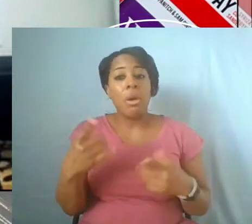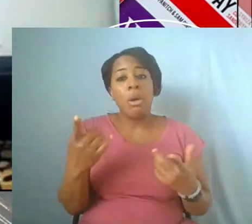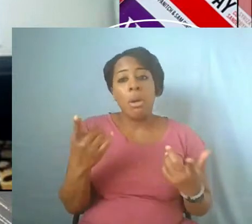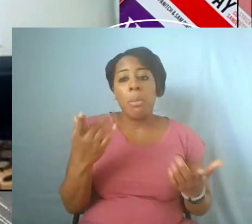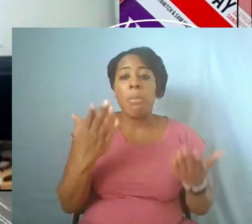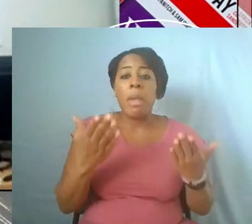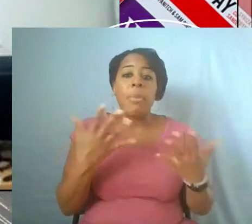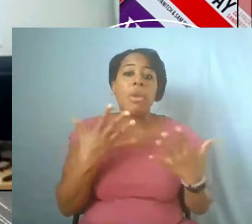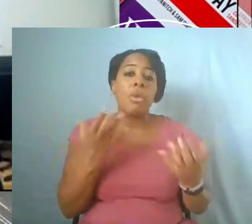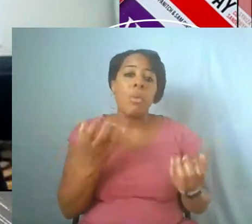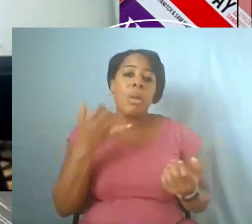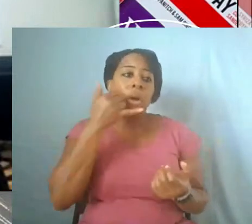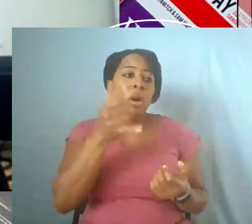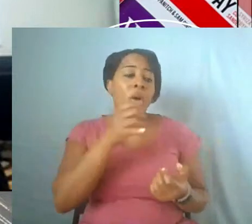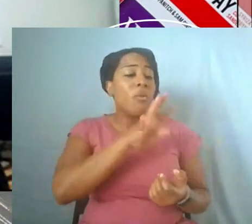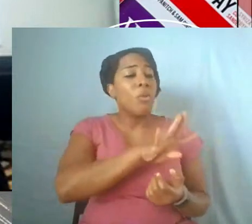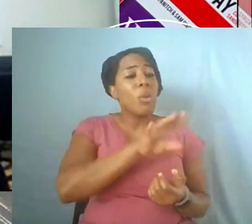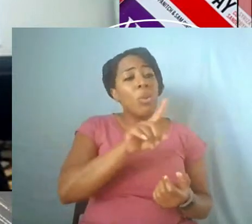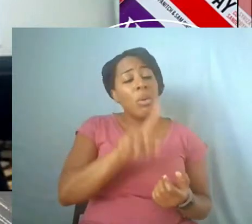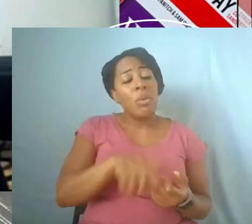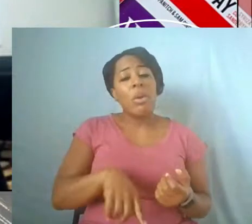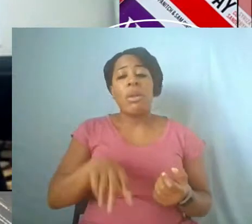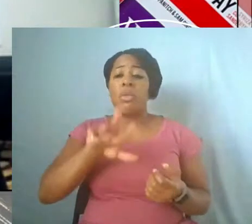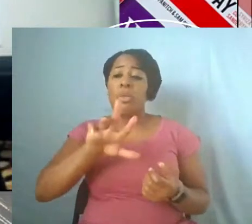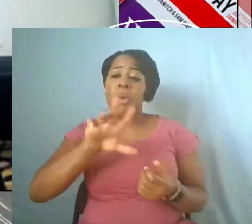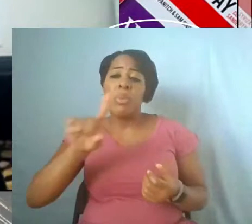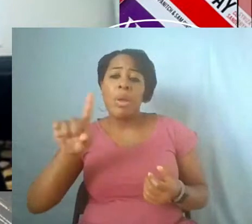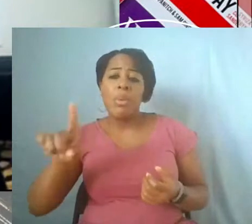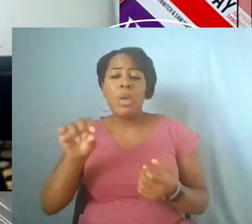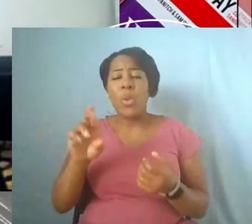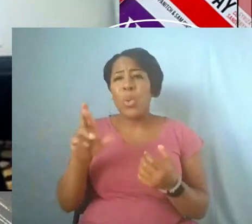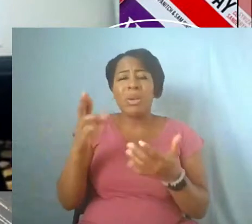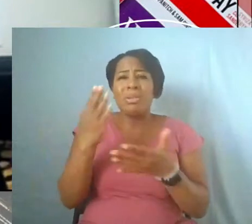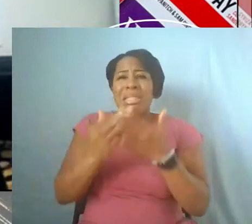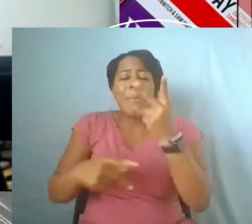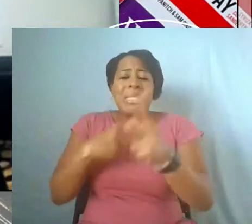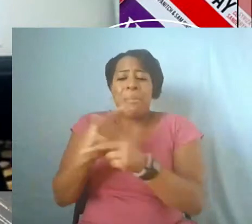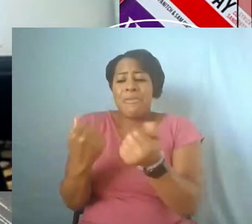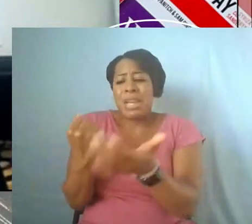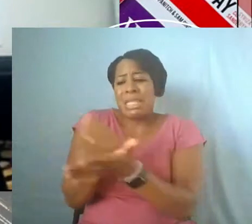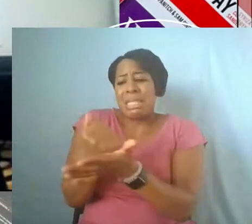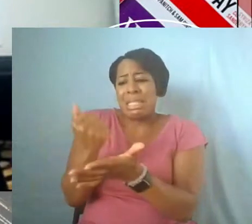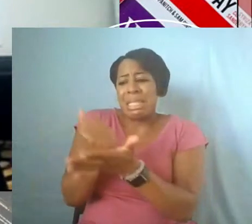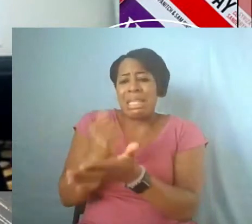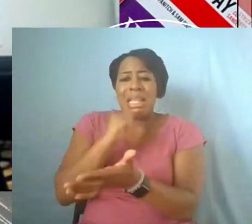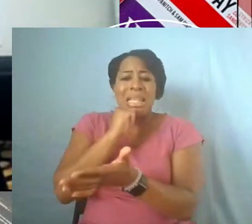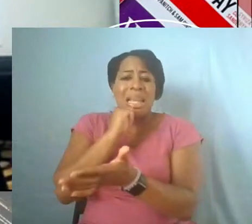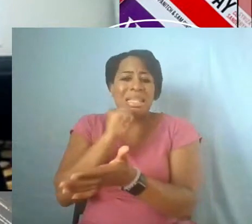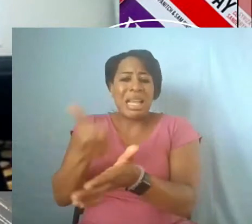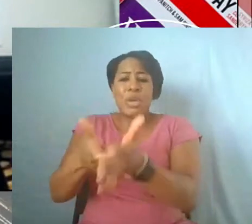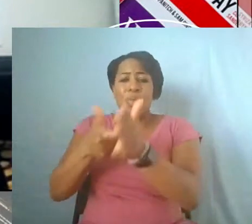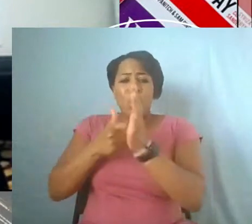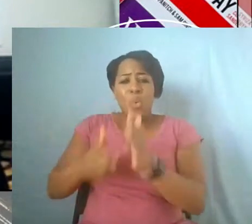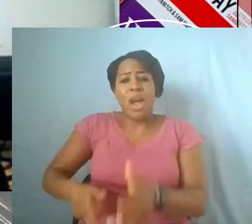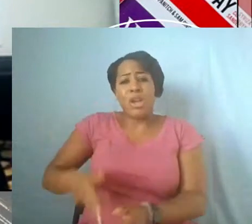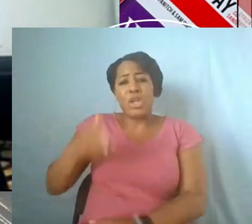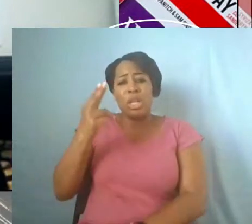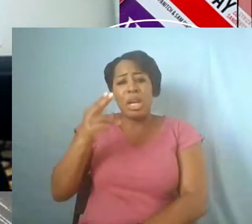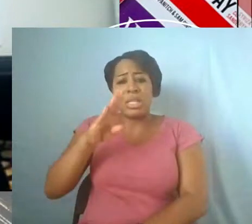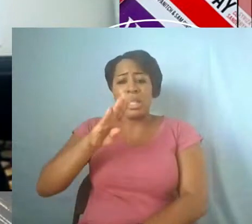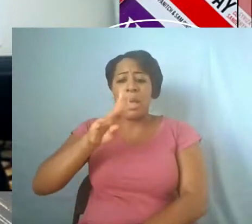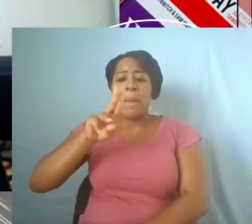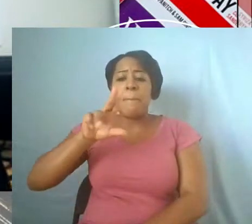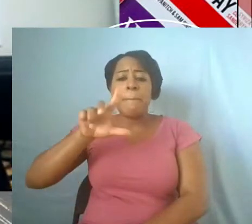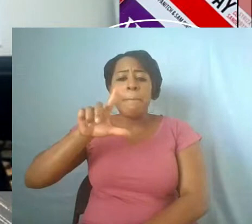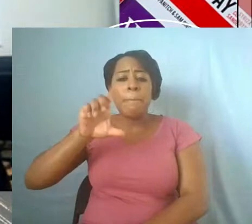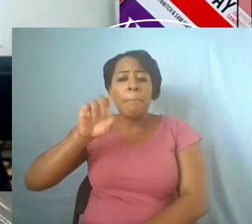or 311 or just an assistance that doesn't require guns and bullets?